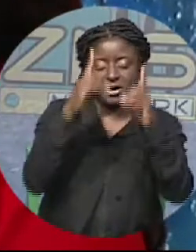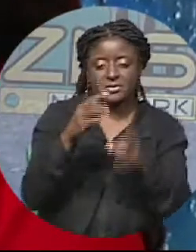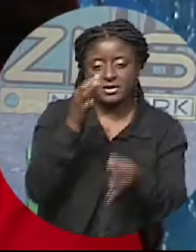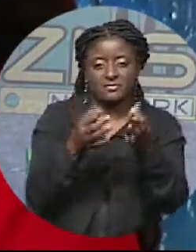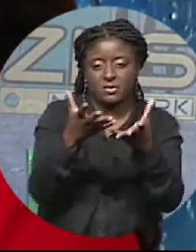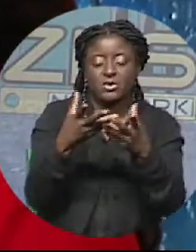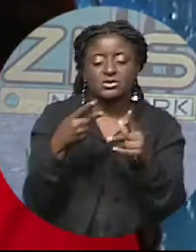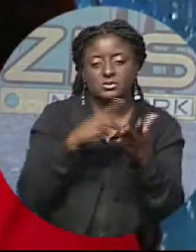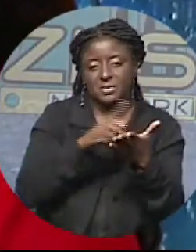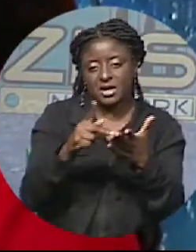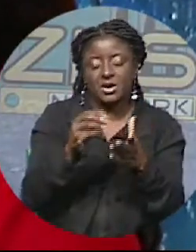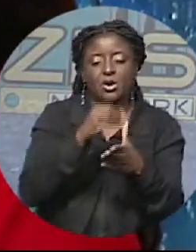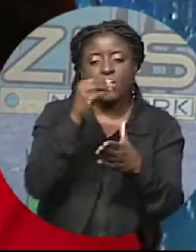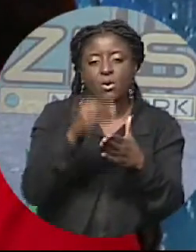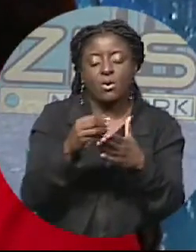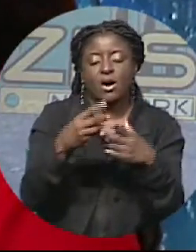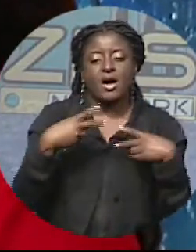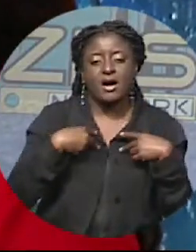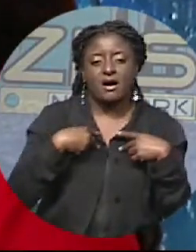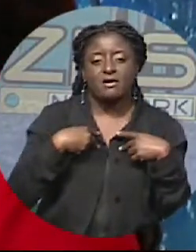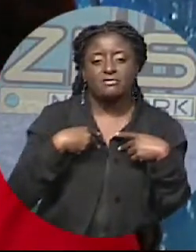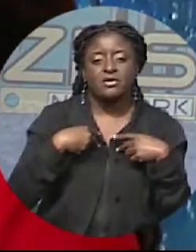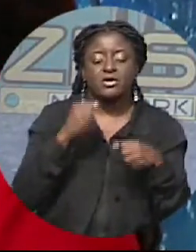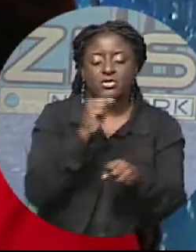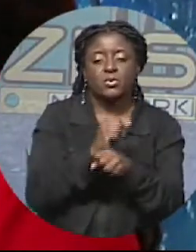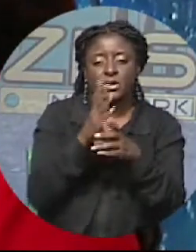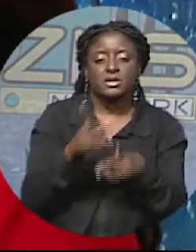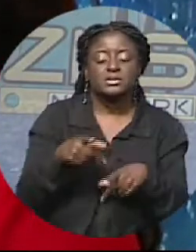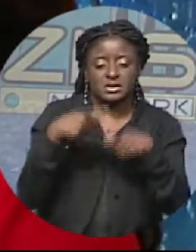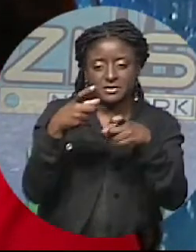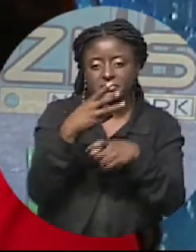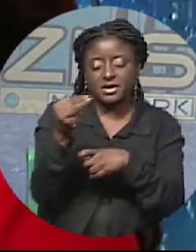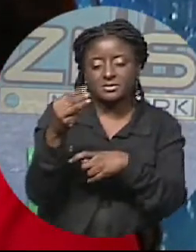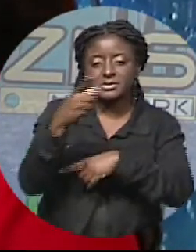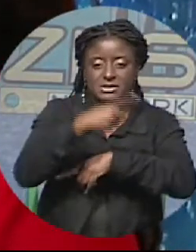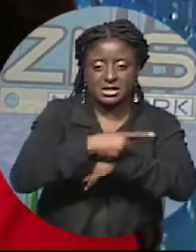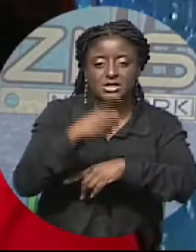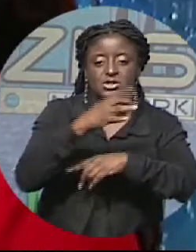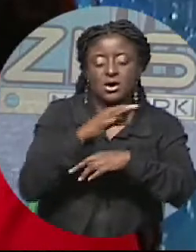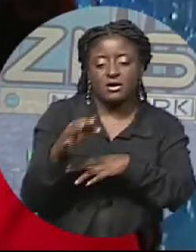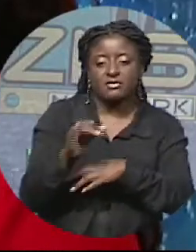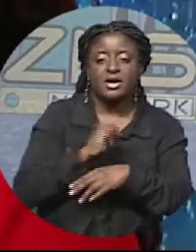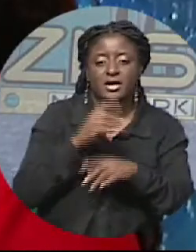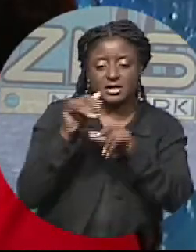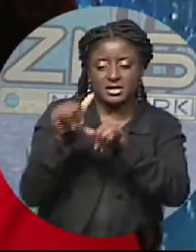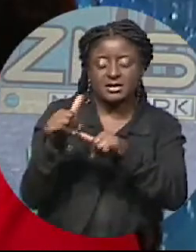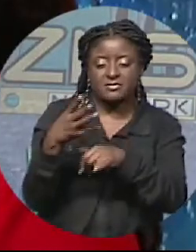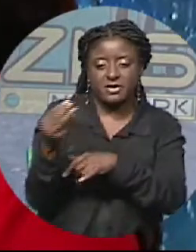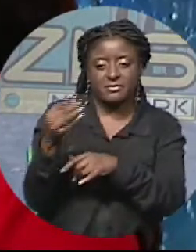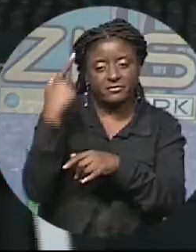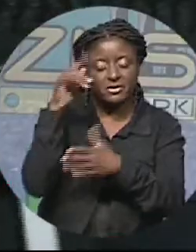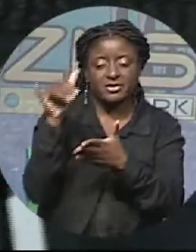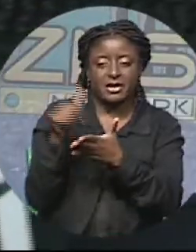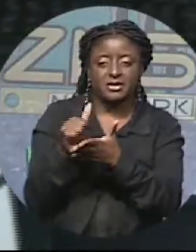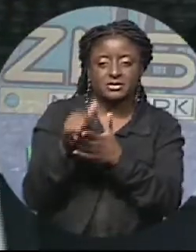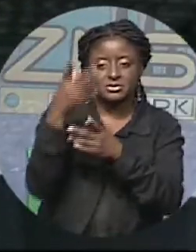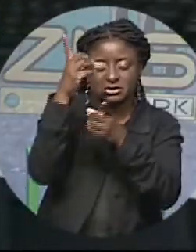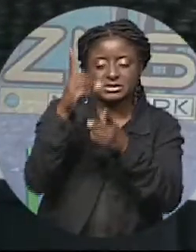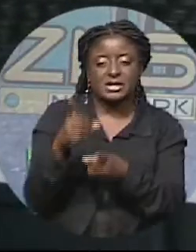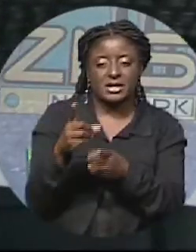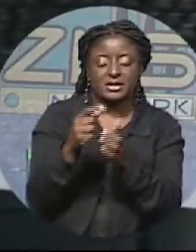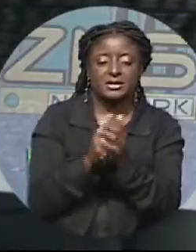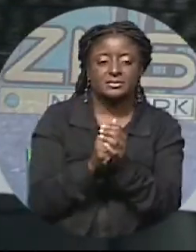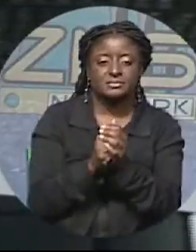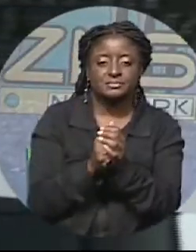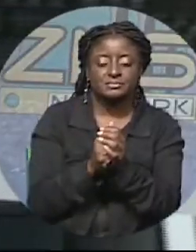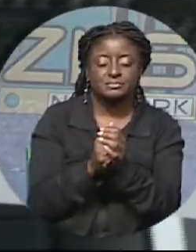pay or they wish to have the employees have their days off. I leave that at the feet of the department. Gray says the